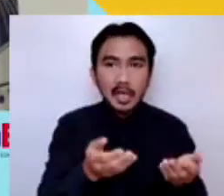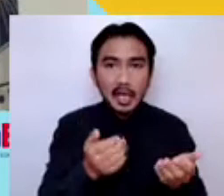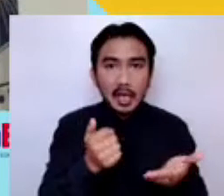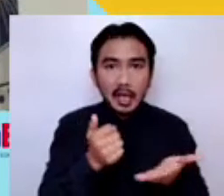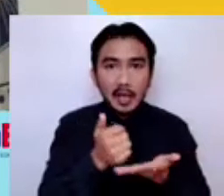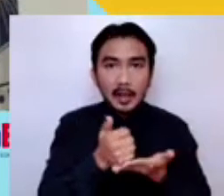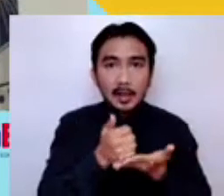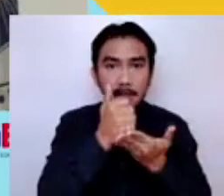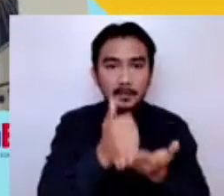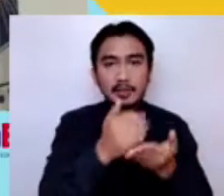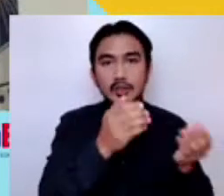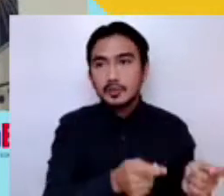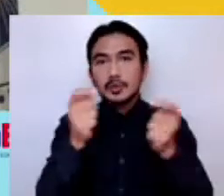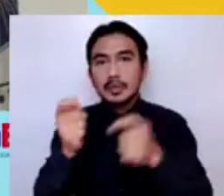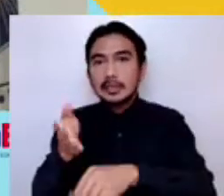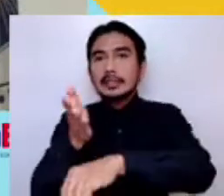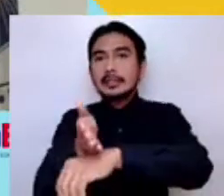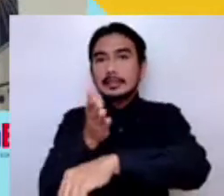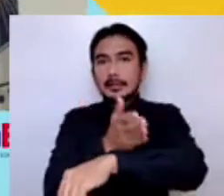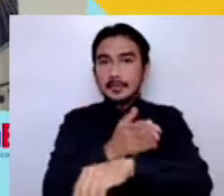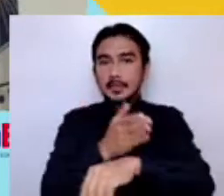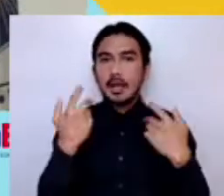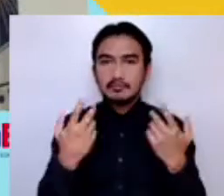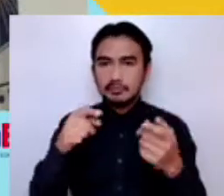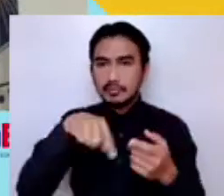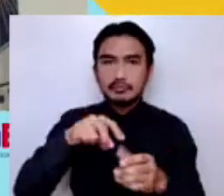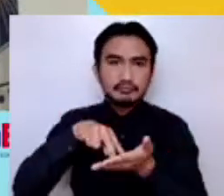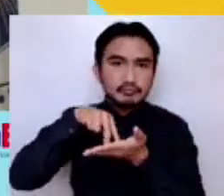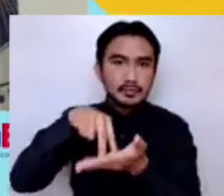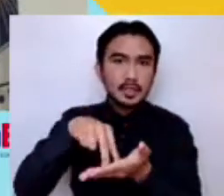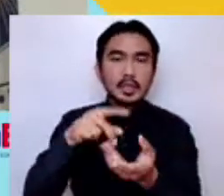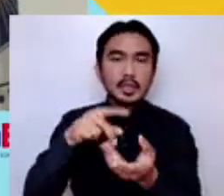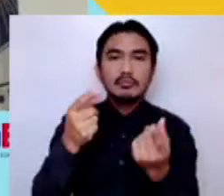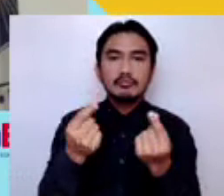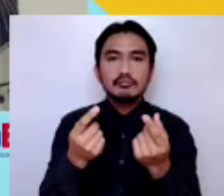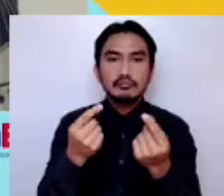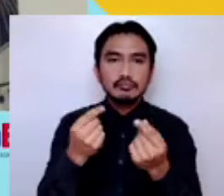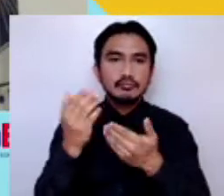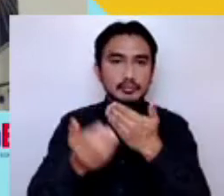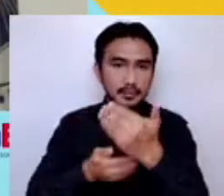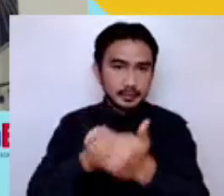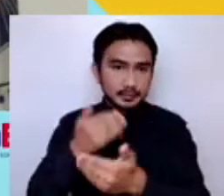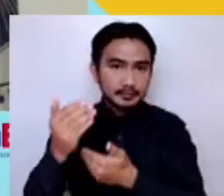equipped and prepared to take on the roles and functions of a K-12 teacher as